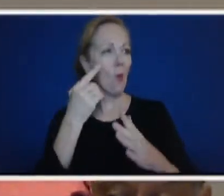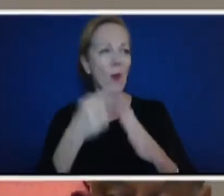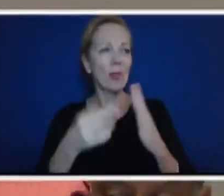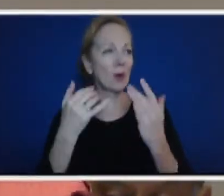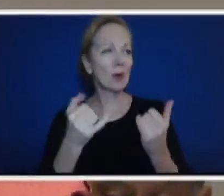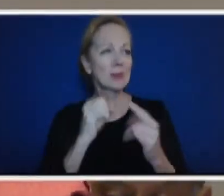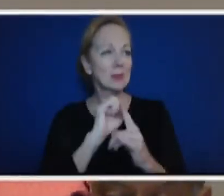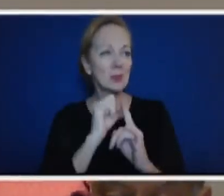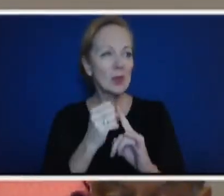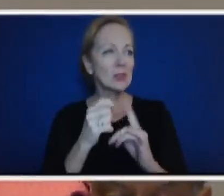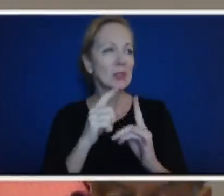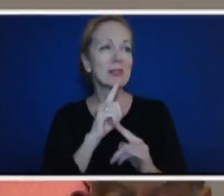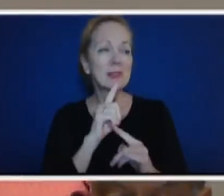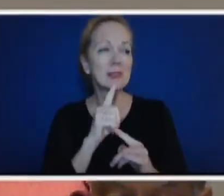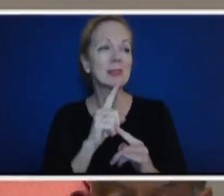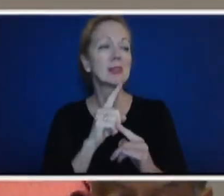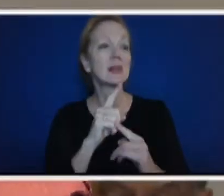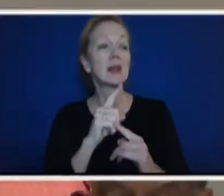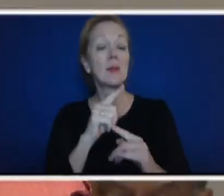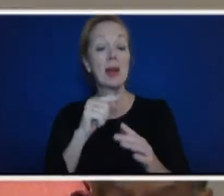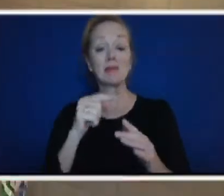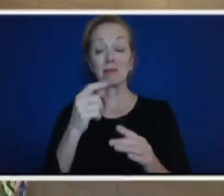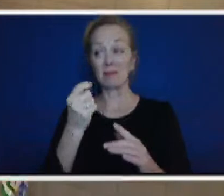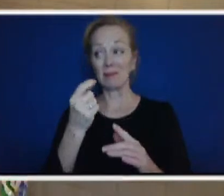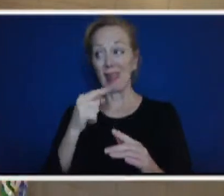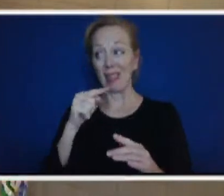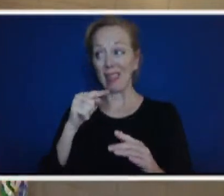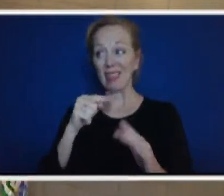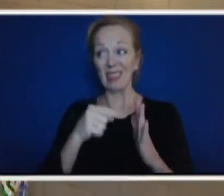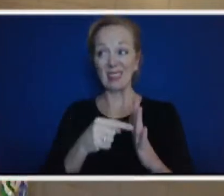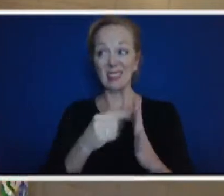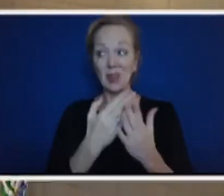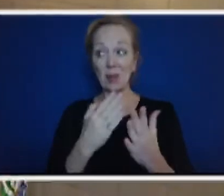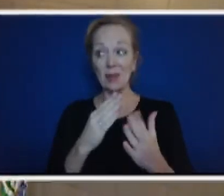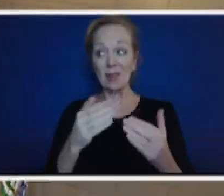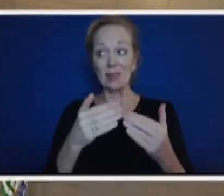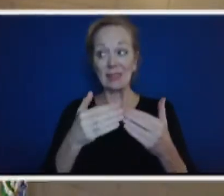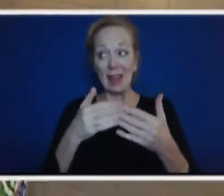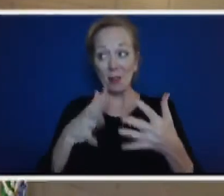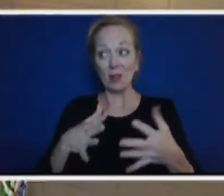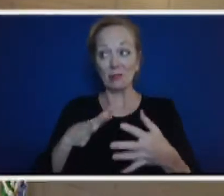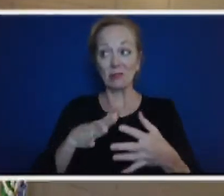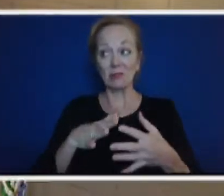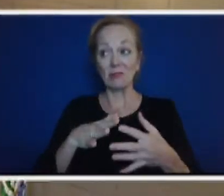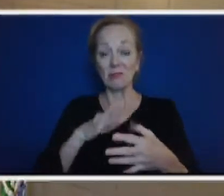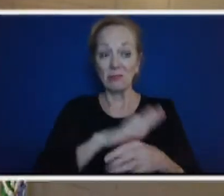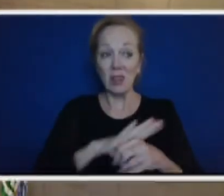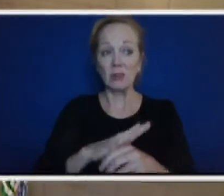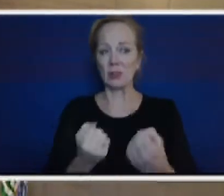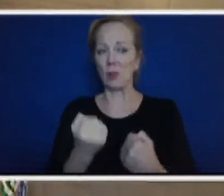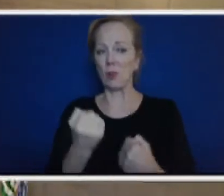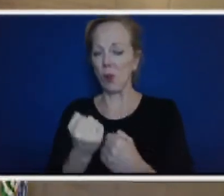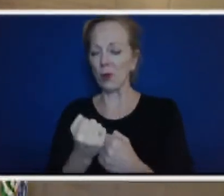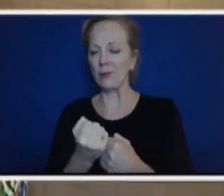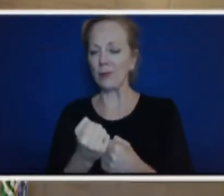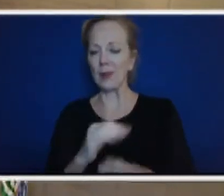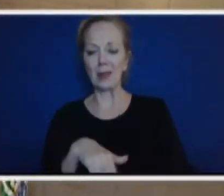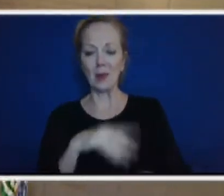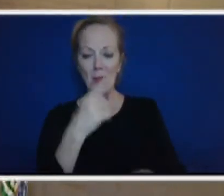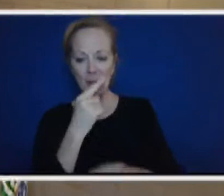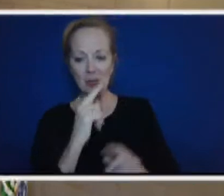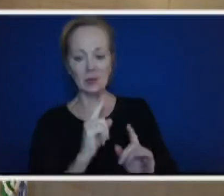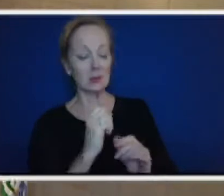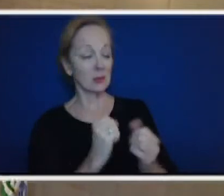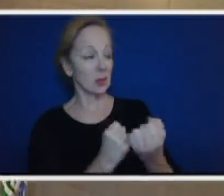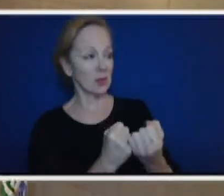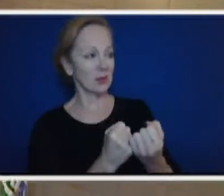But this is something that the neighborhood supports. So can I respond to that? Because it's I know you work closely, but it's confusing